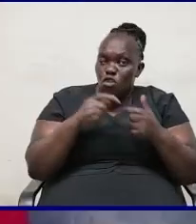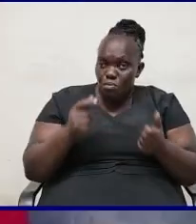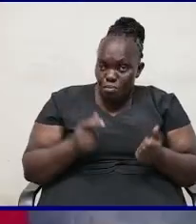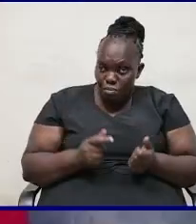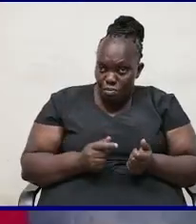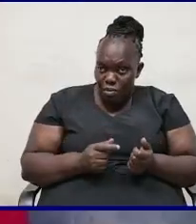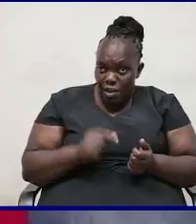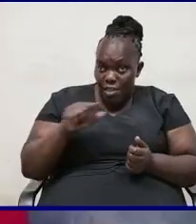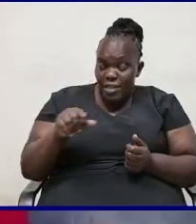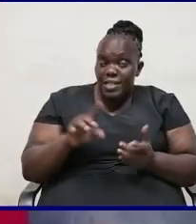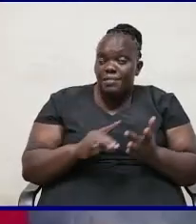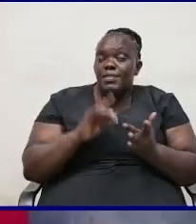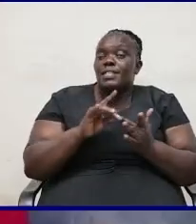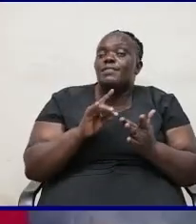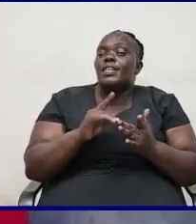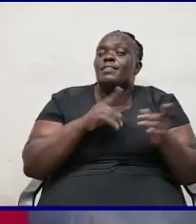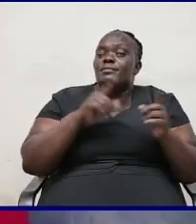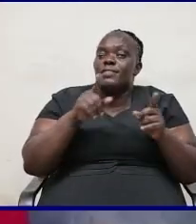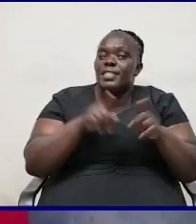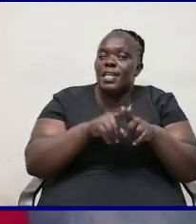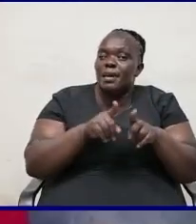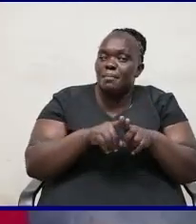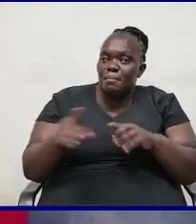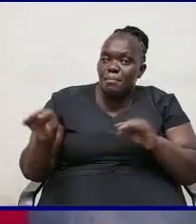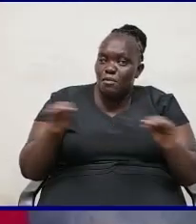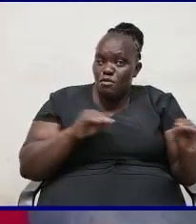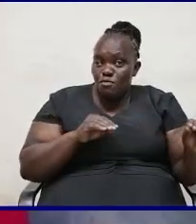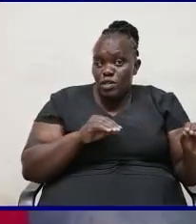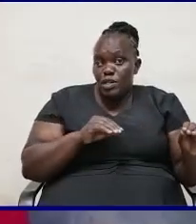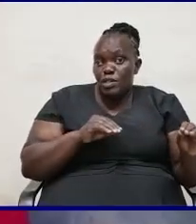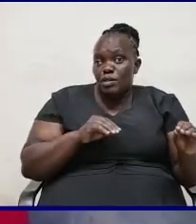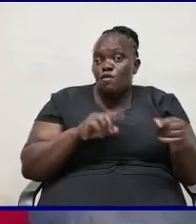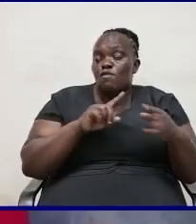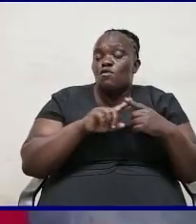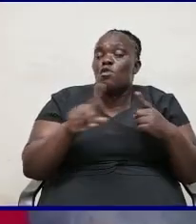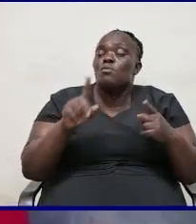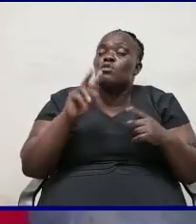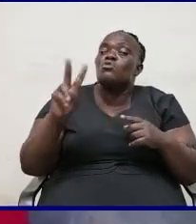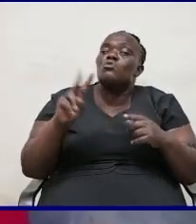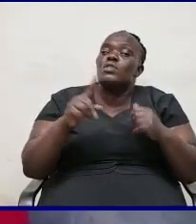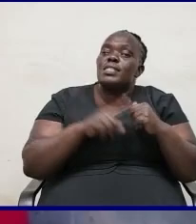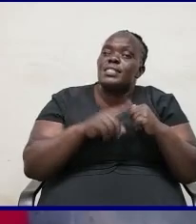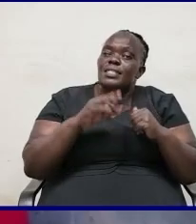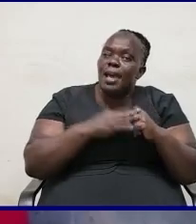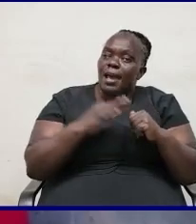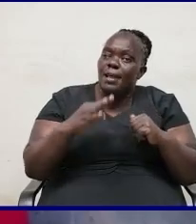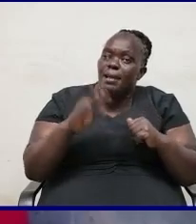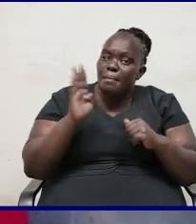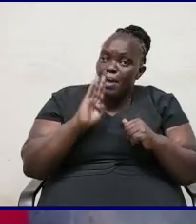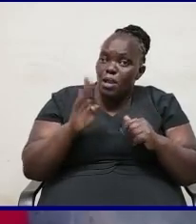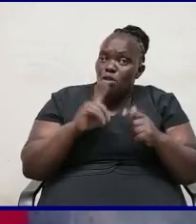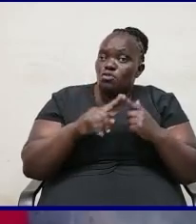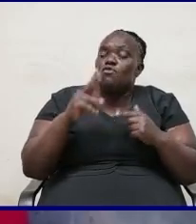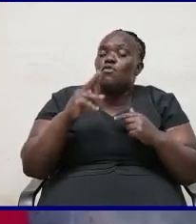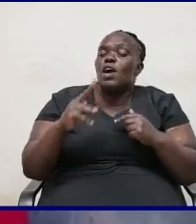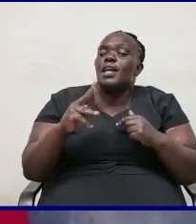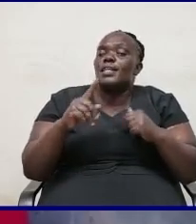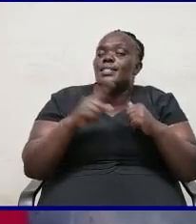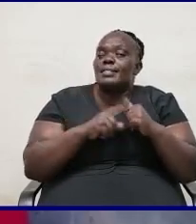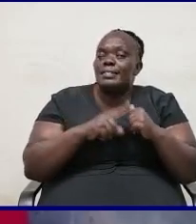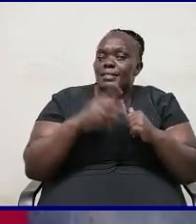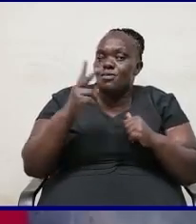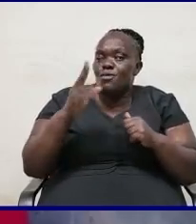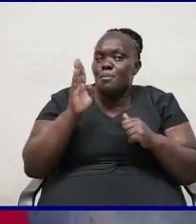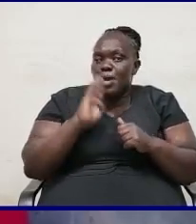from these particular tourists has also moved, from 268 billion to 452